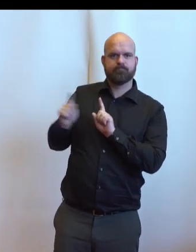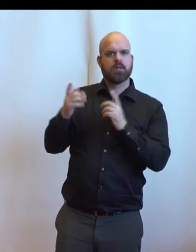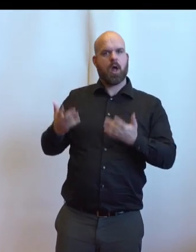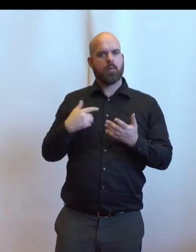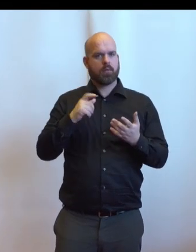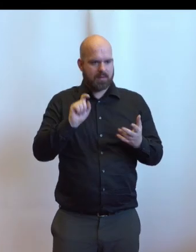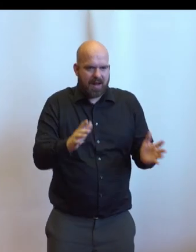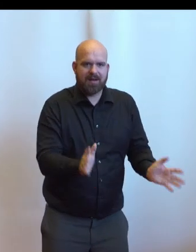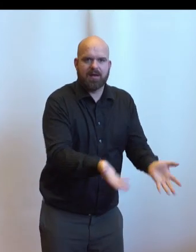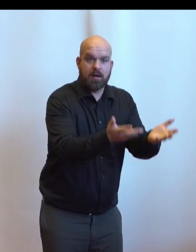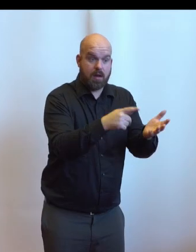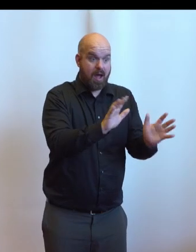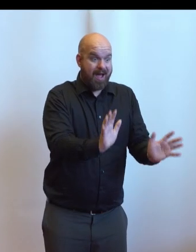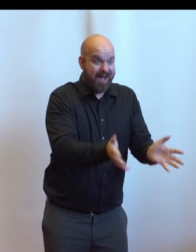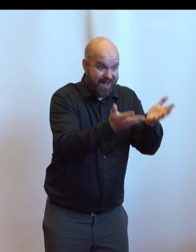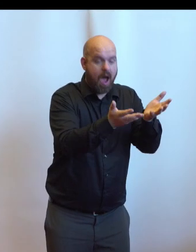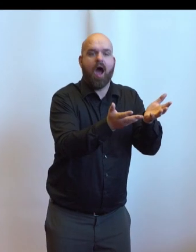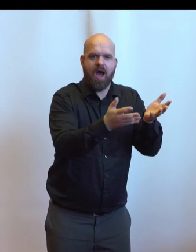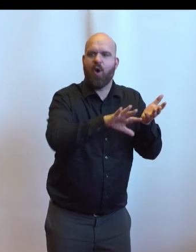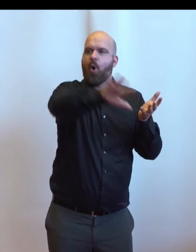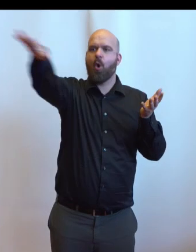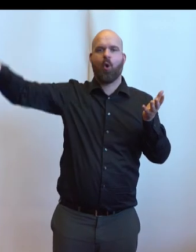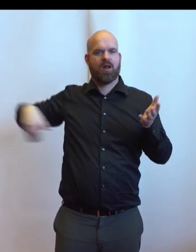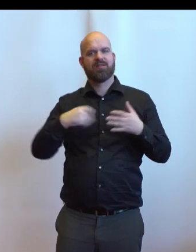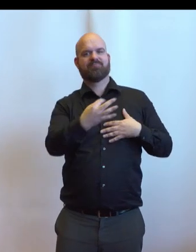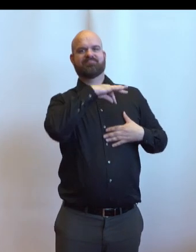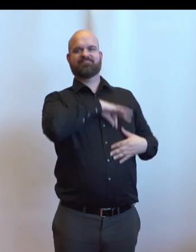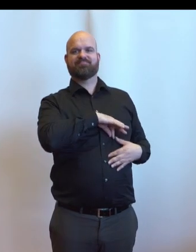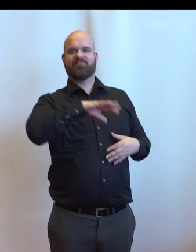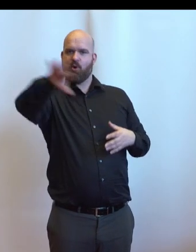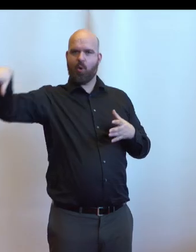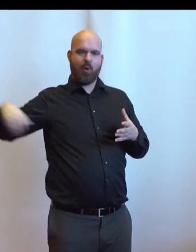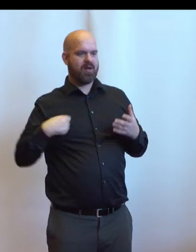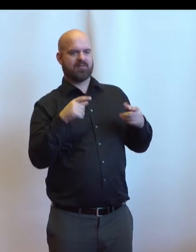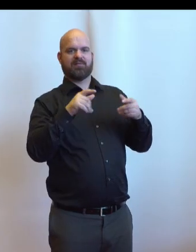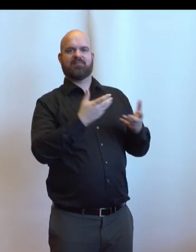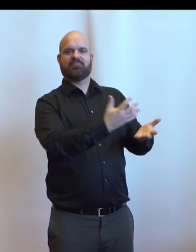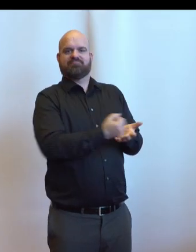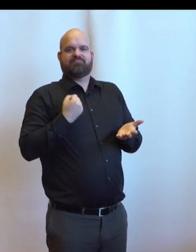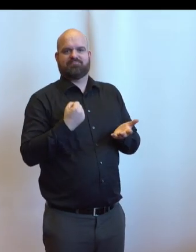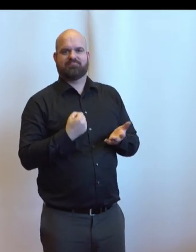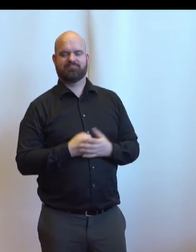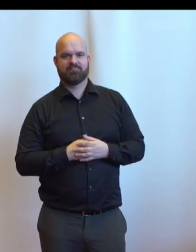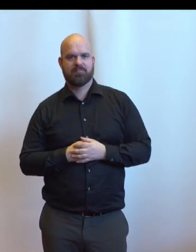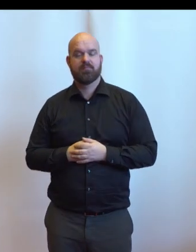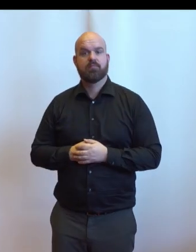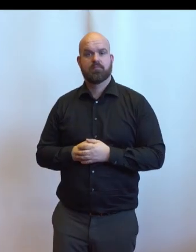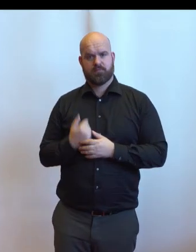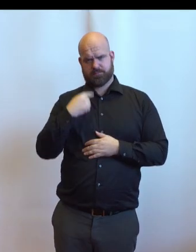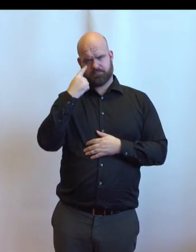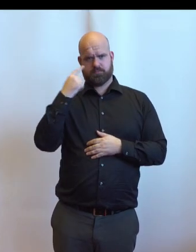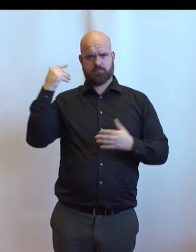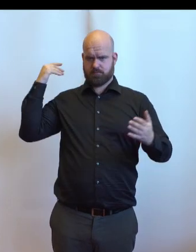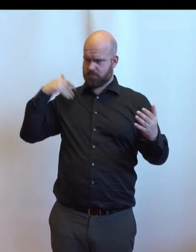Next slide, please. So one of the things that I've seen quite a lot in a large IT company is that there are